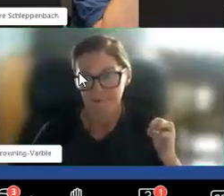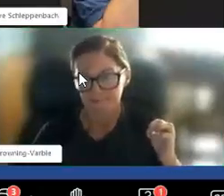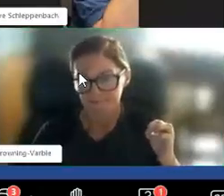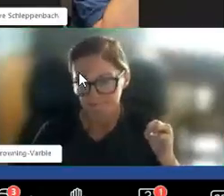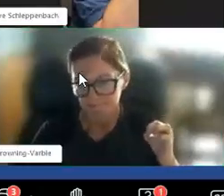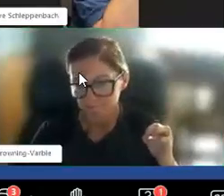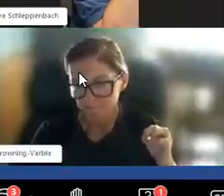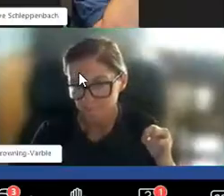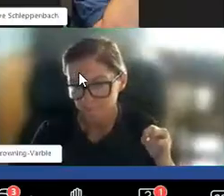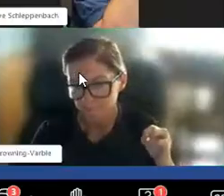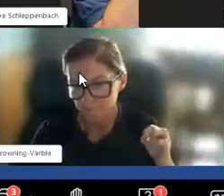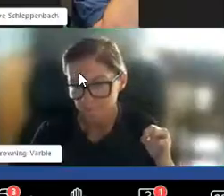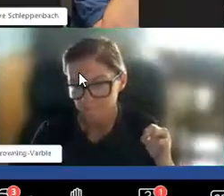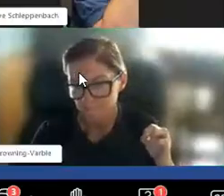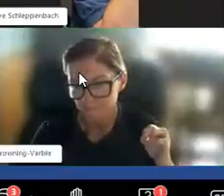okay.